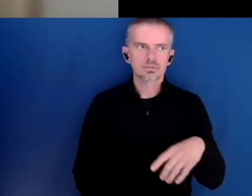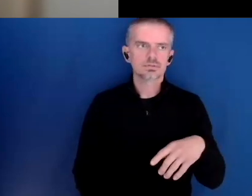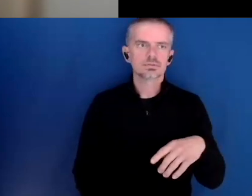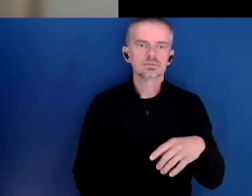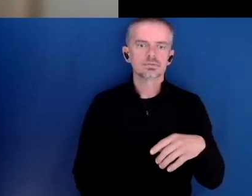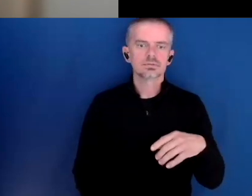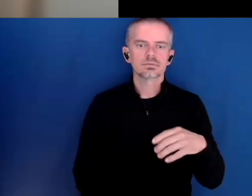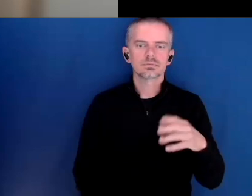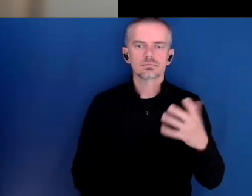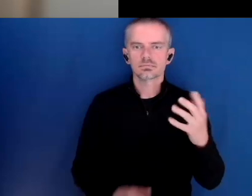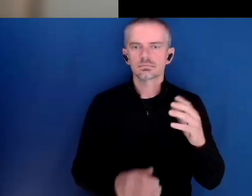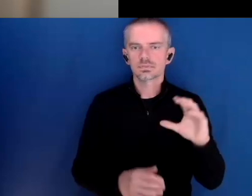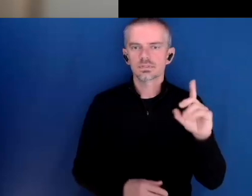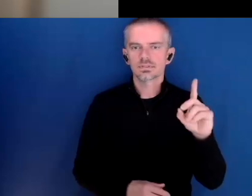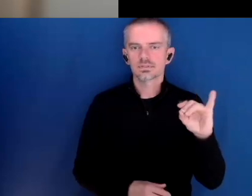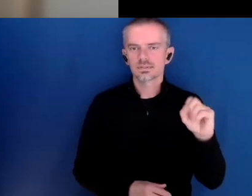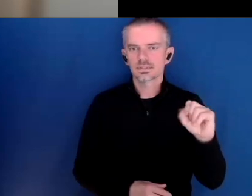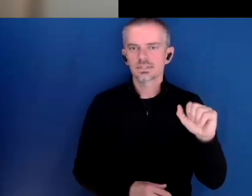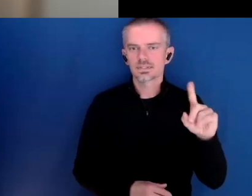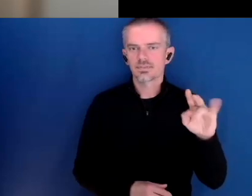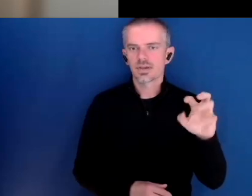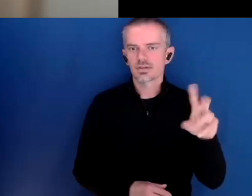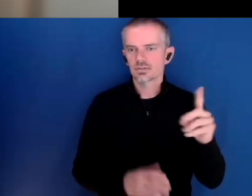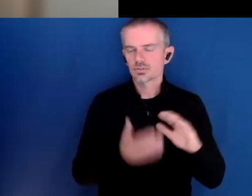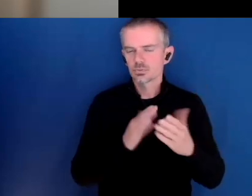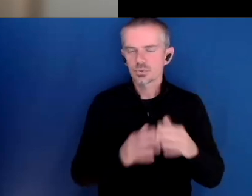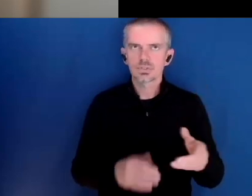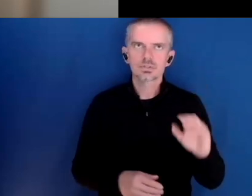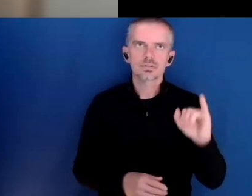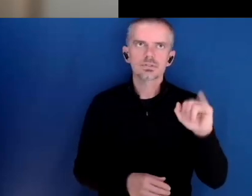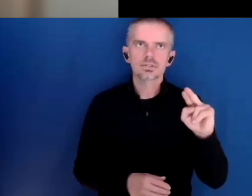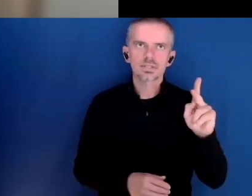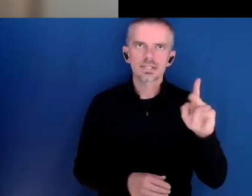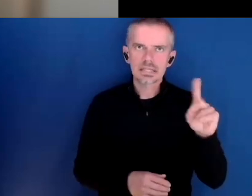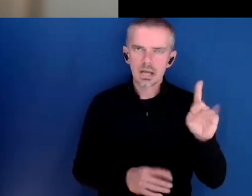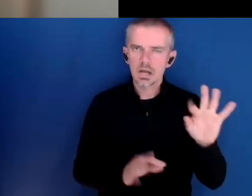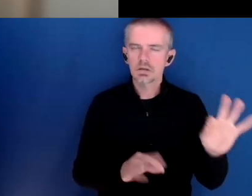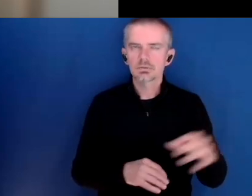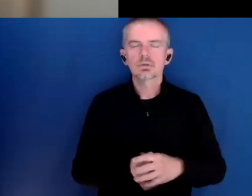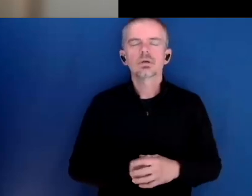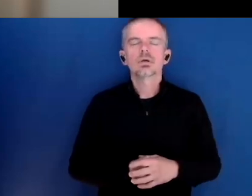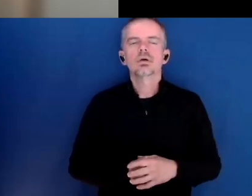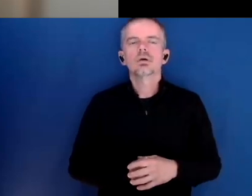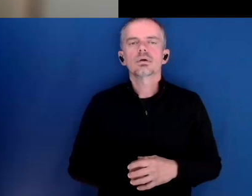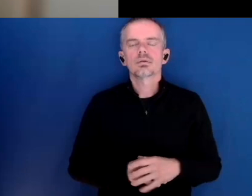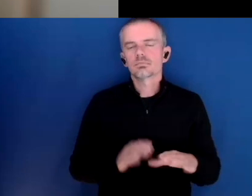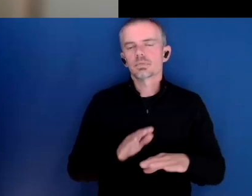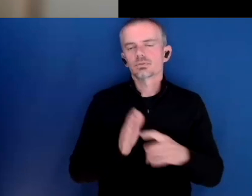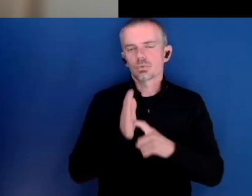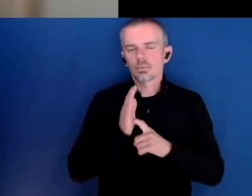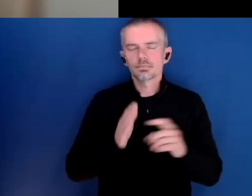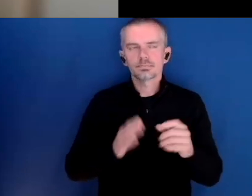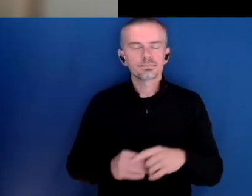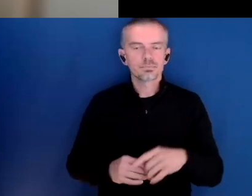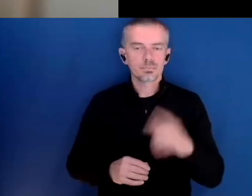covered in-kind and kind of match requirements. One, a little bit kind of logistics